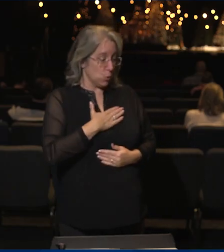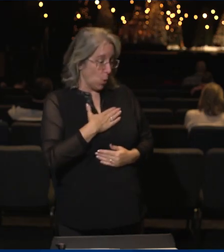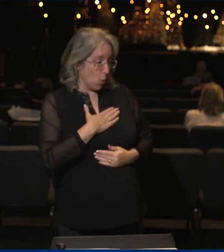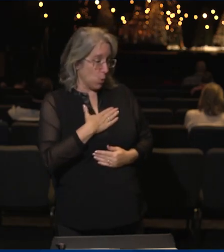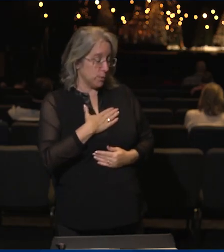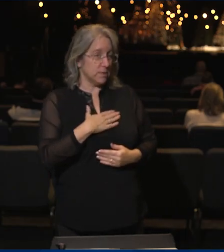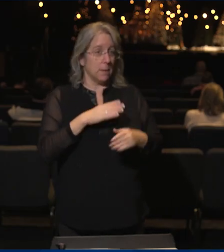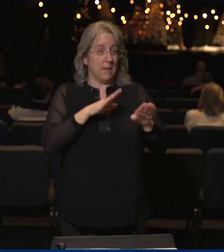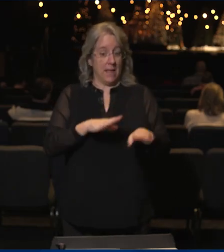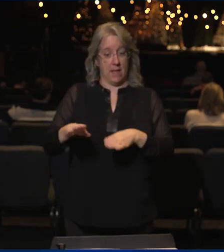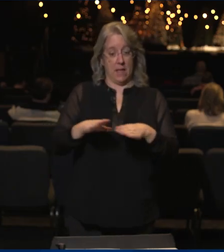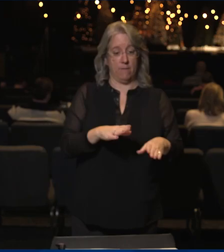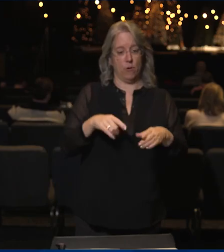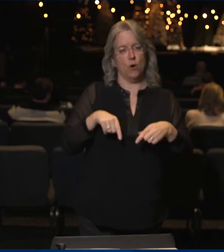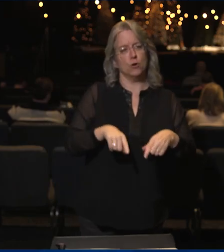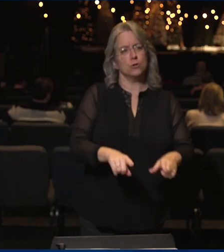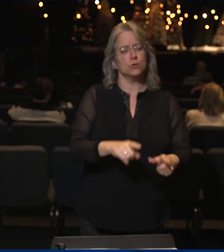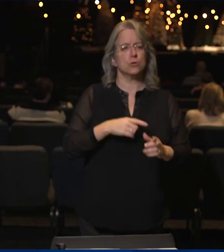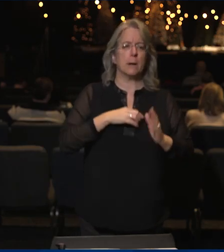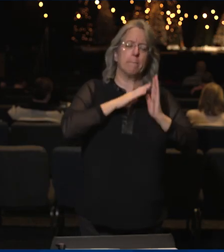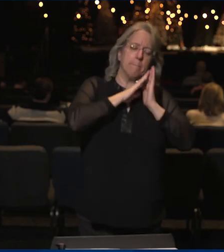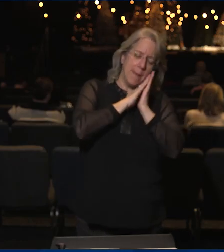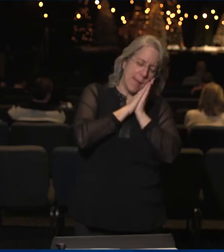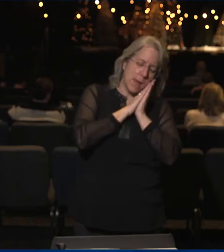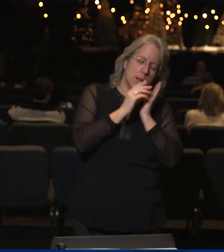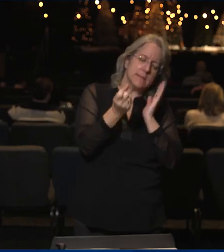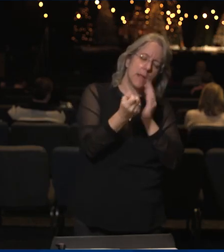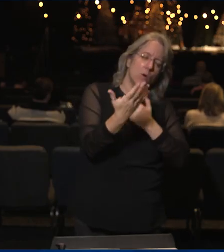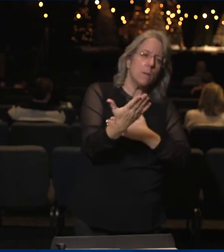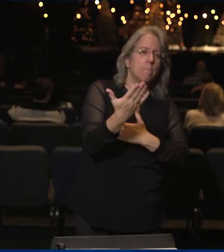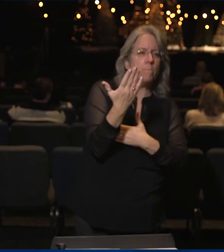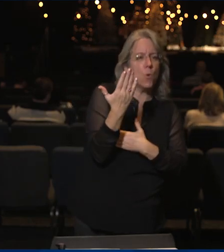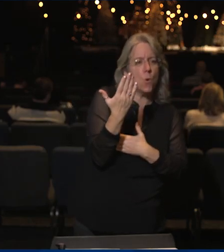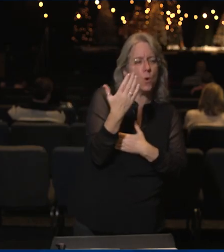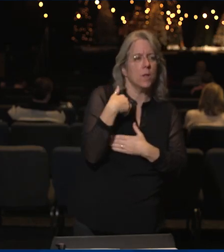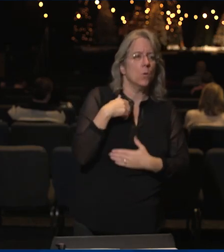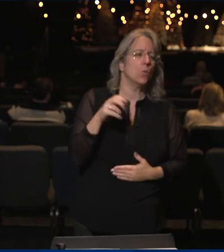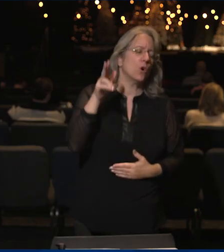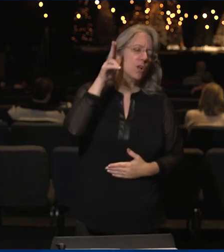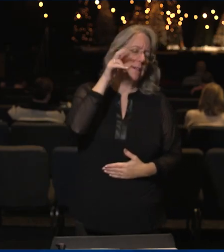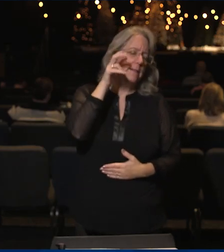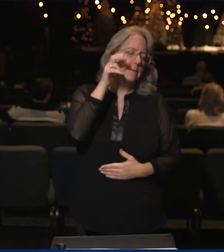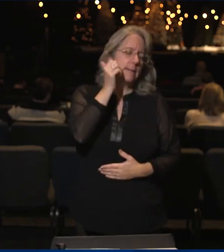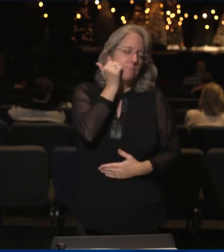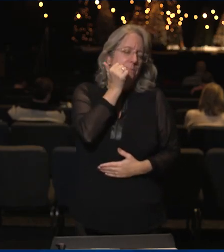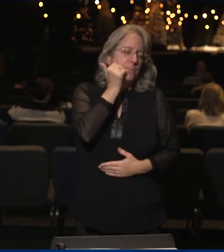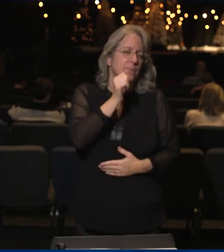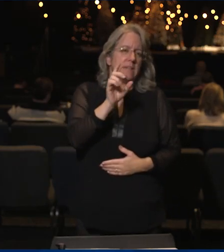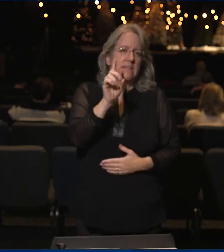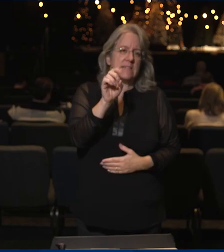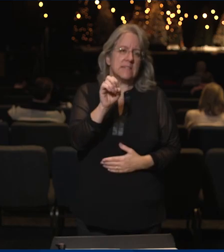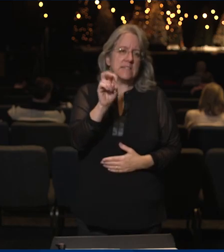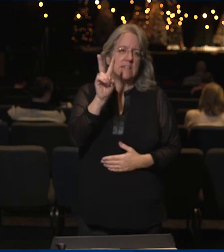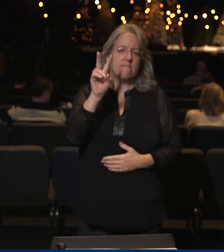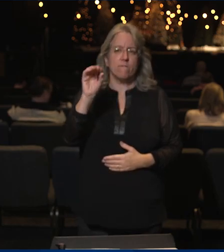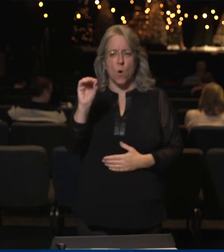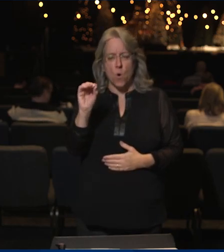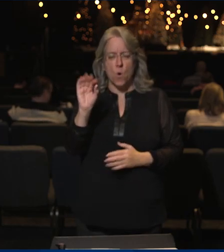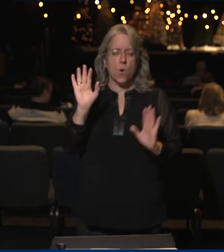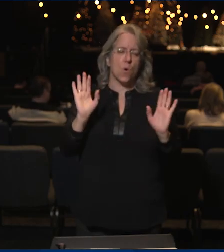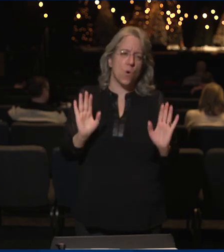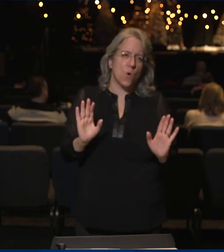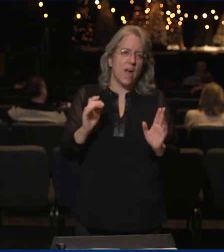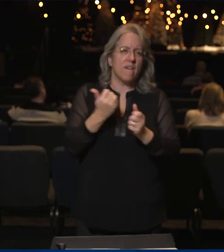on a Saturday morning and we're listening to our daily devotional and, you know, the house is quiet and everything is lovely and maybe a